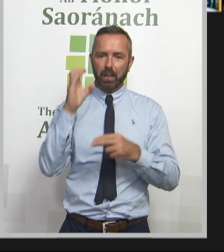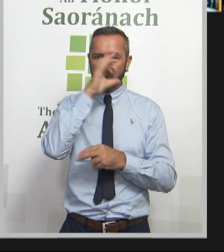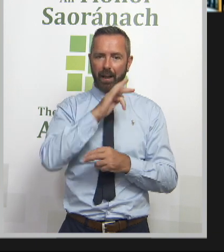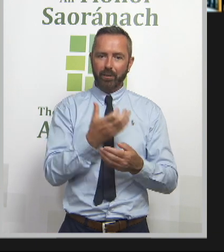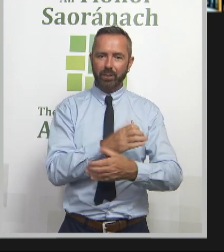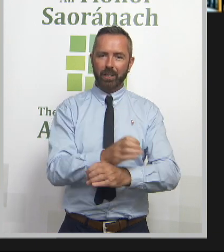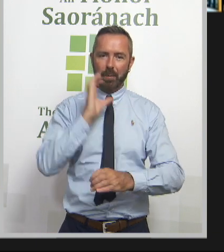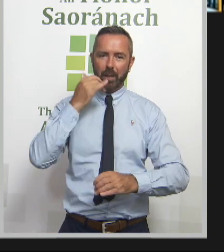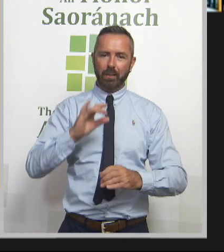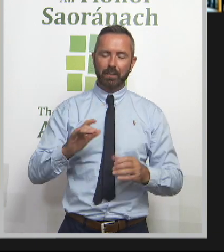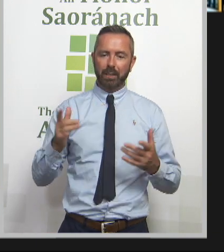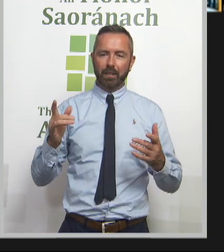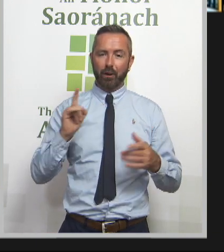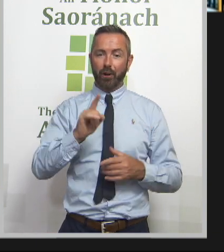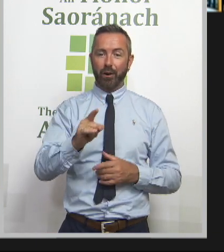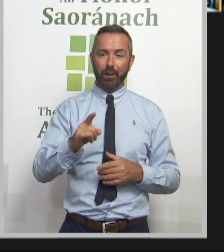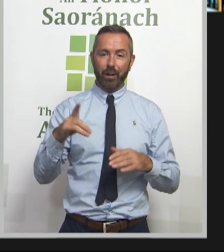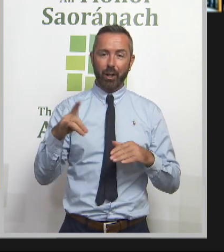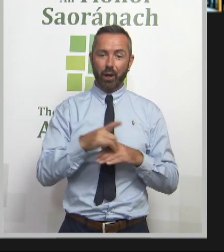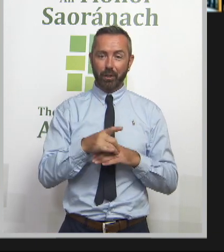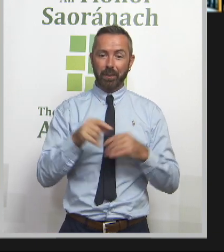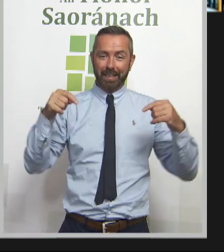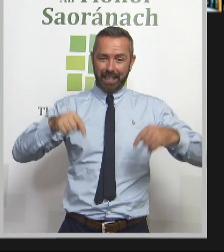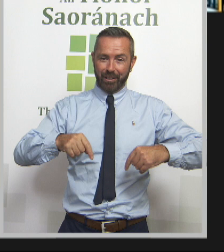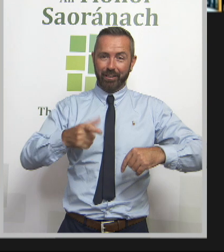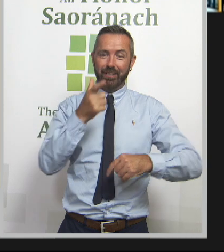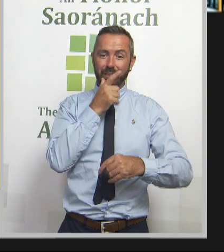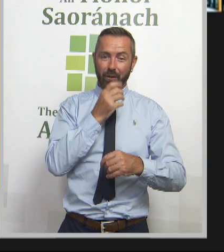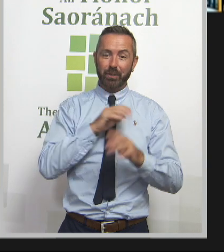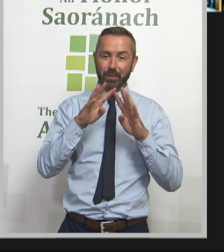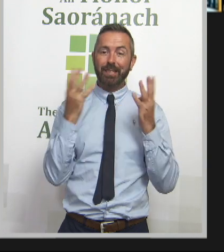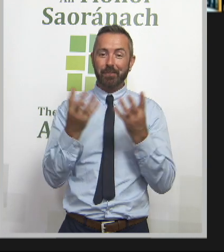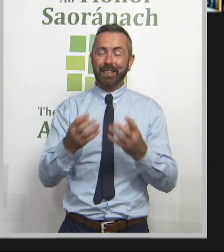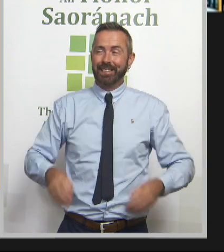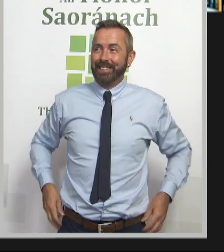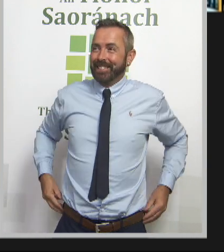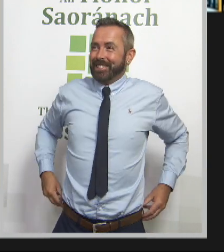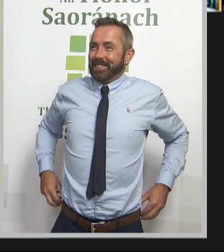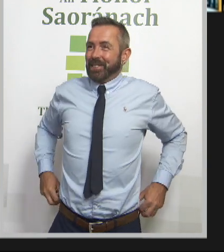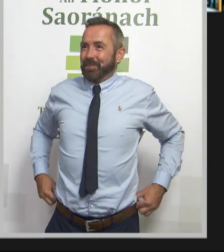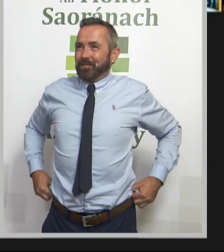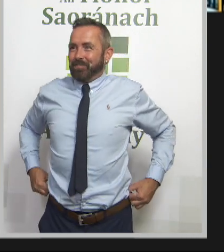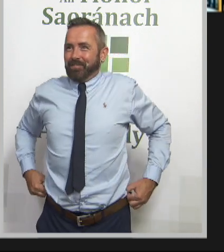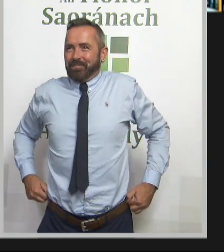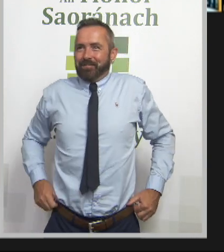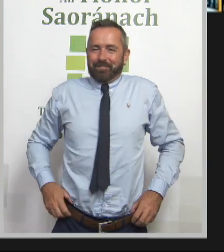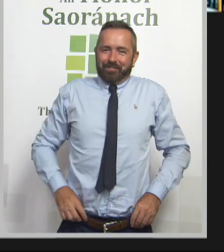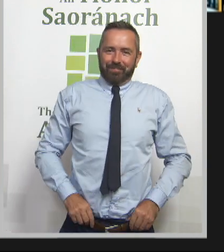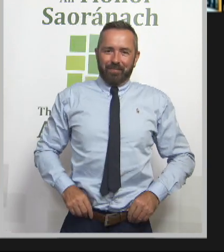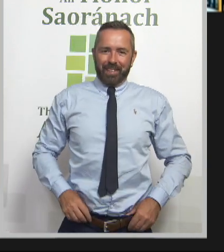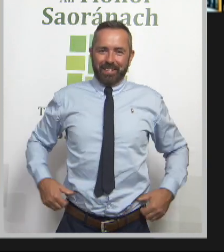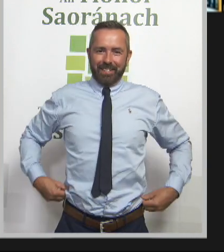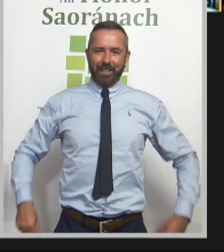because her husband, Roman, had to come and give a talk to our Citizens Assembly. So I imagine that their conversations are